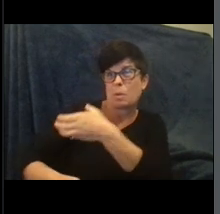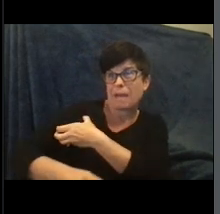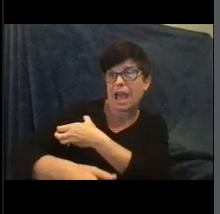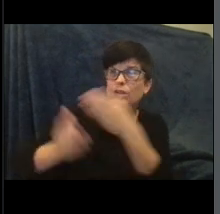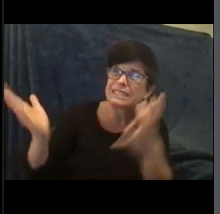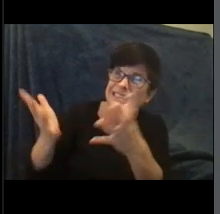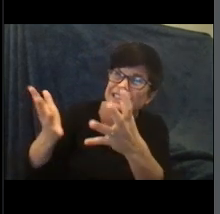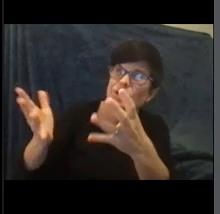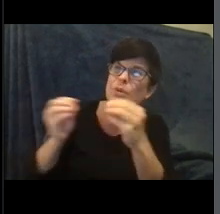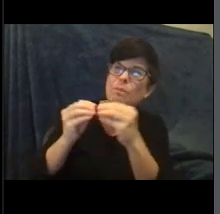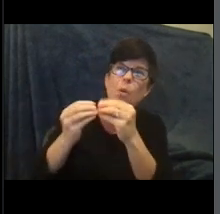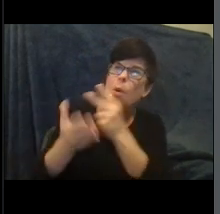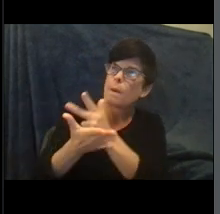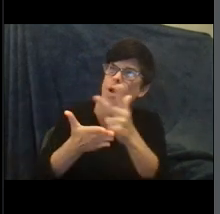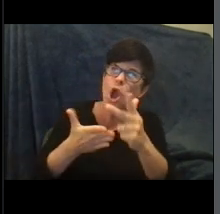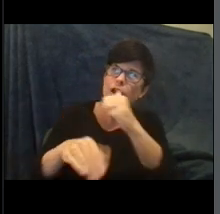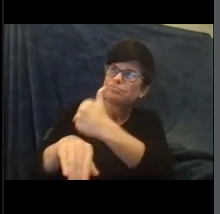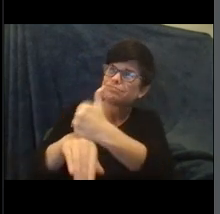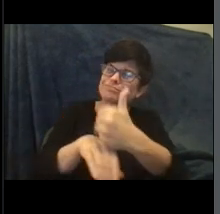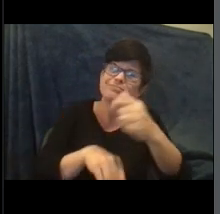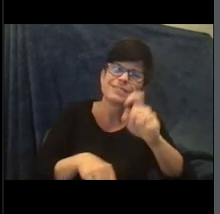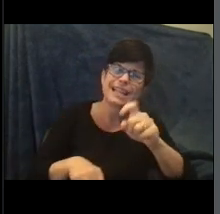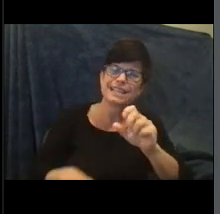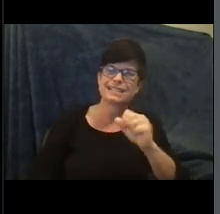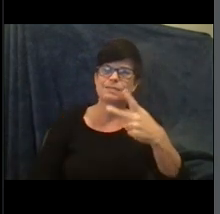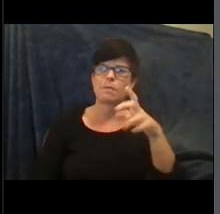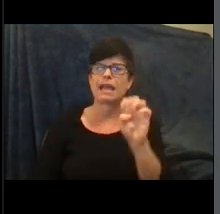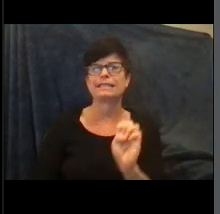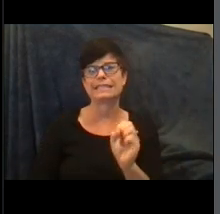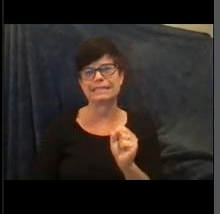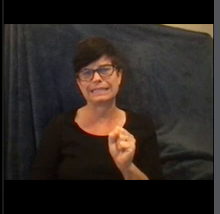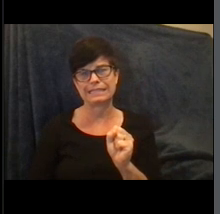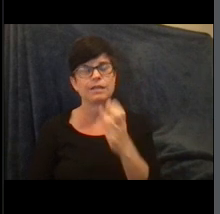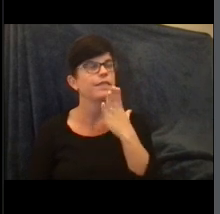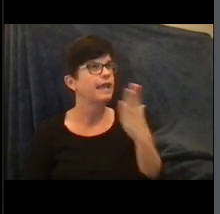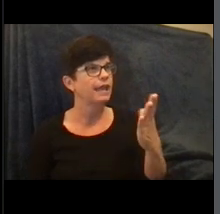more parking on this site for the public. Thank you. Thank you for your comments.